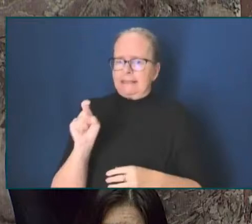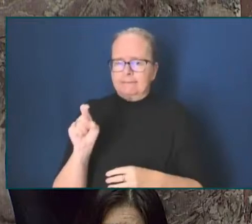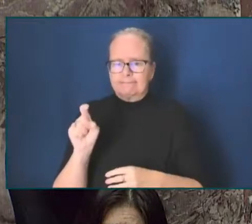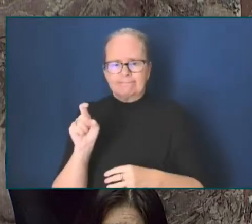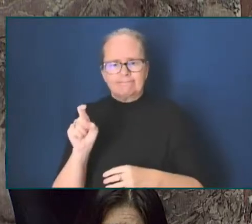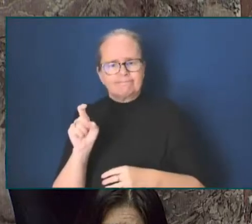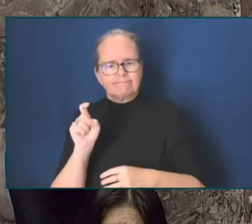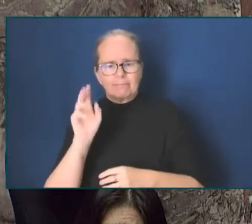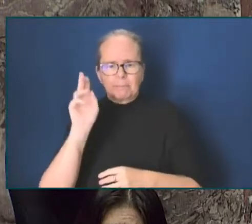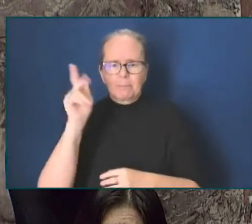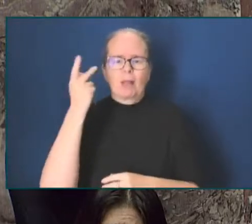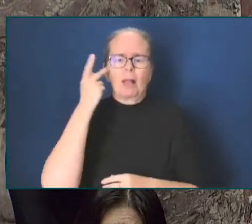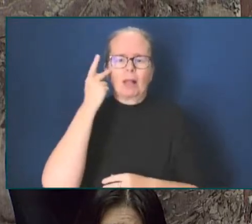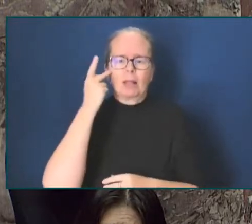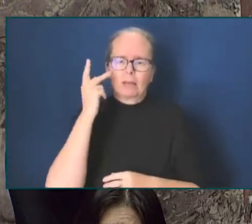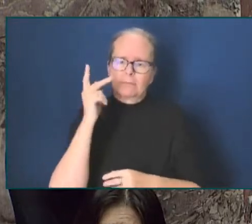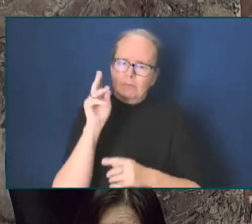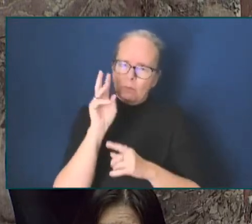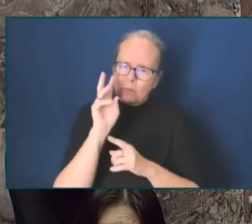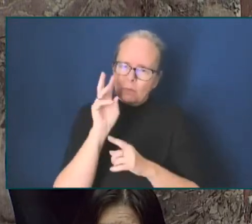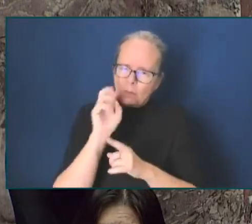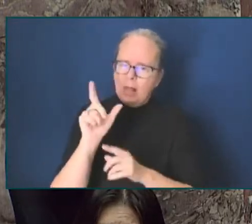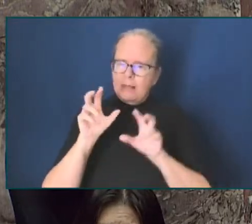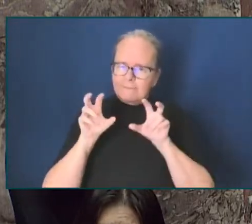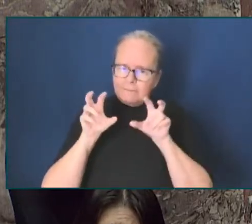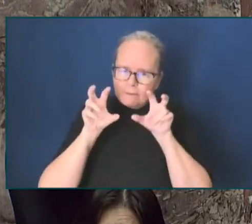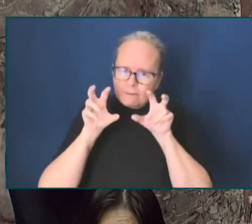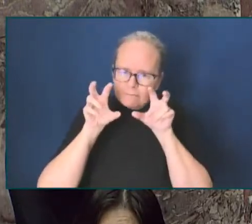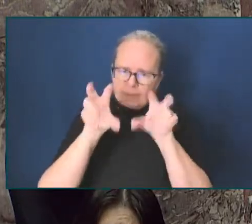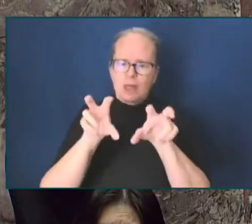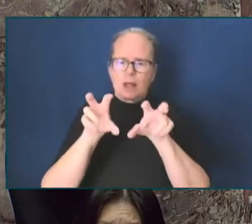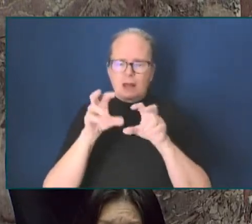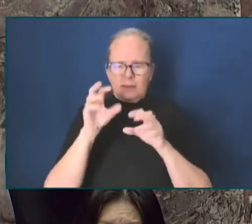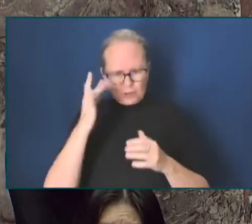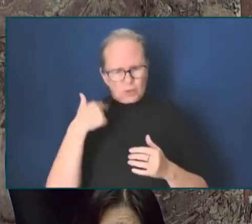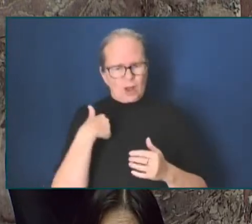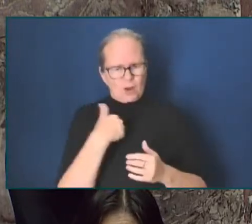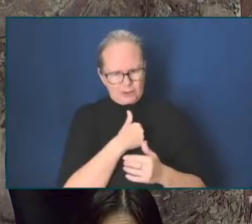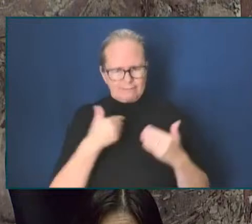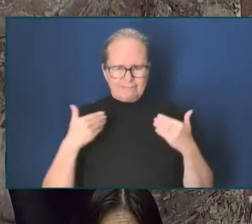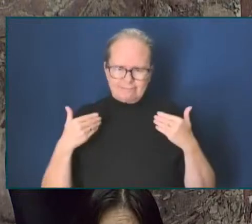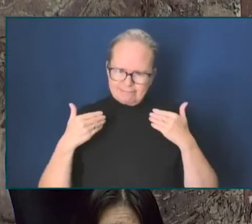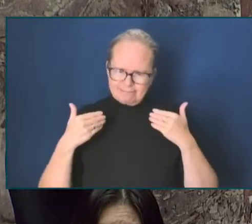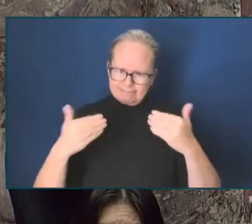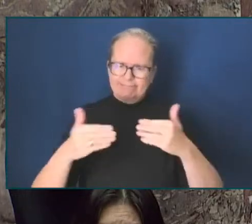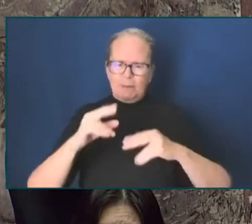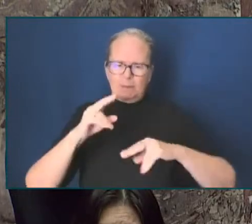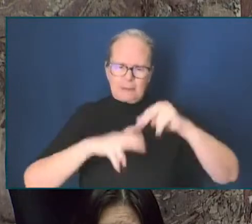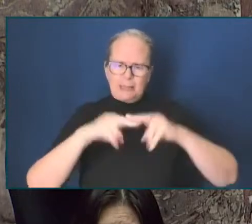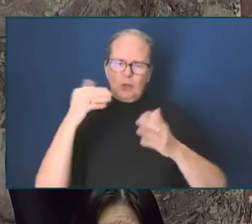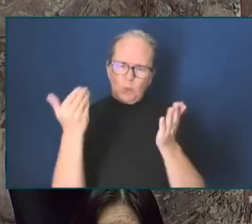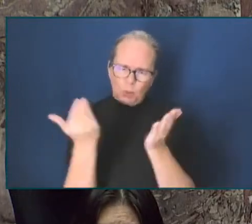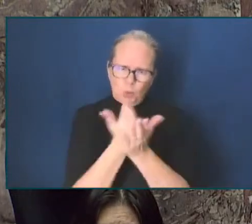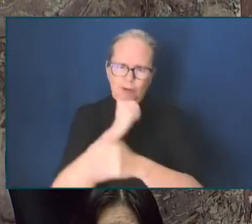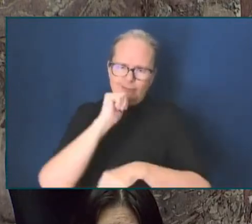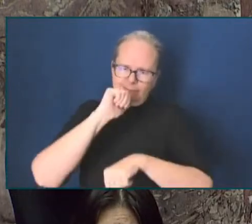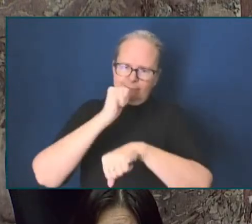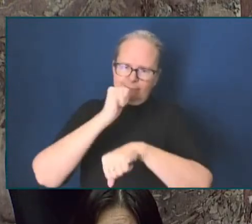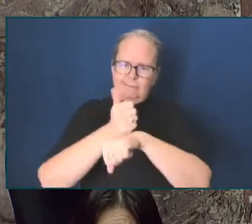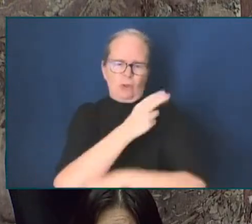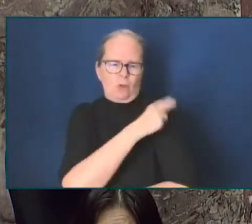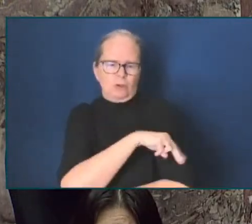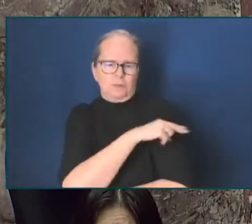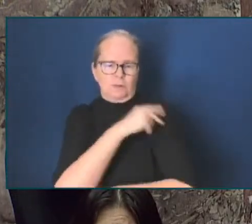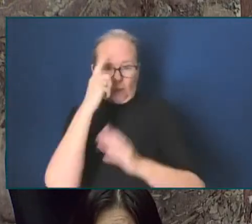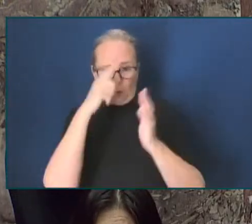was a temporary hospital, he knows, built in 1972, a temporary modular hospital that should have been replaced in 1982. And we waited